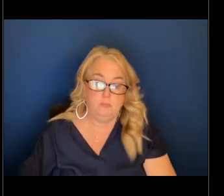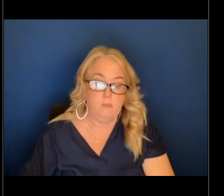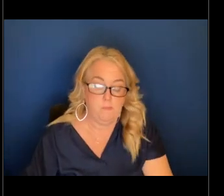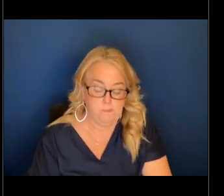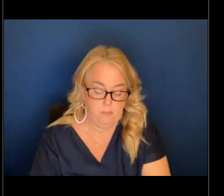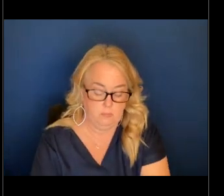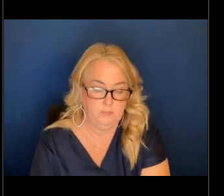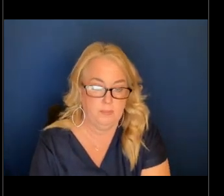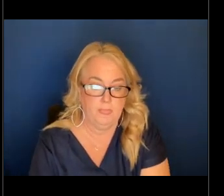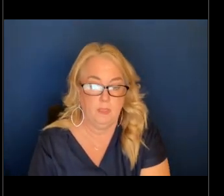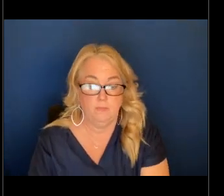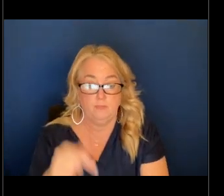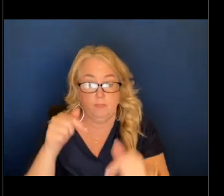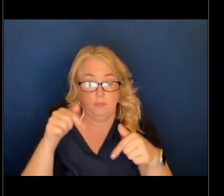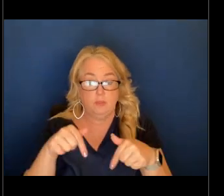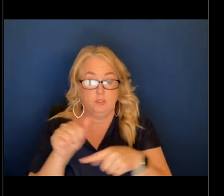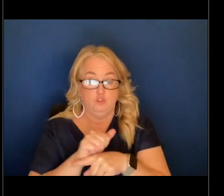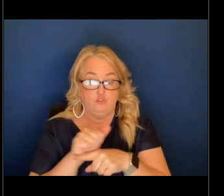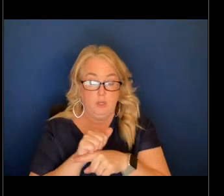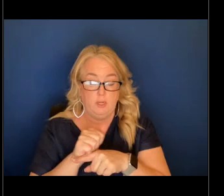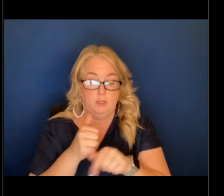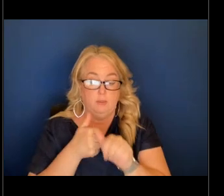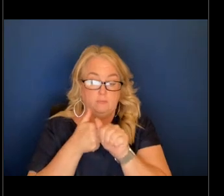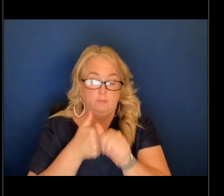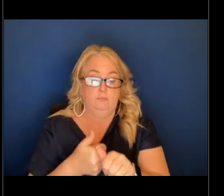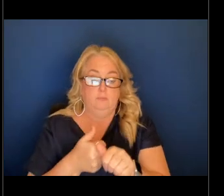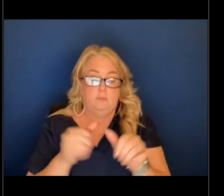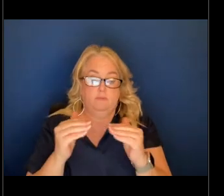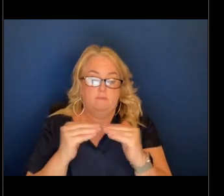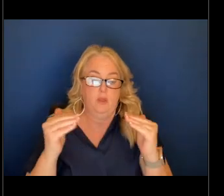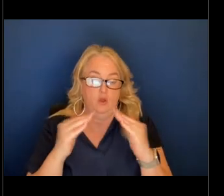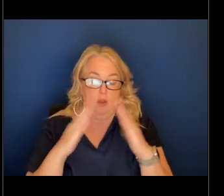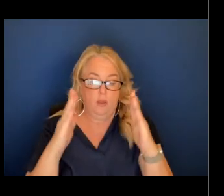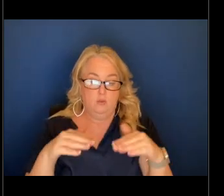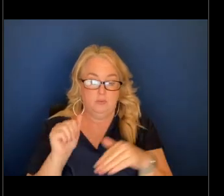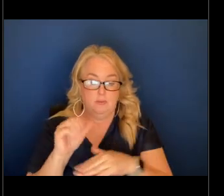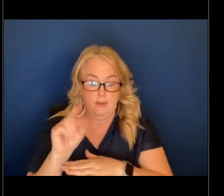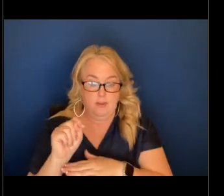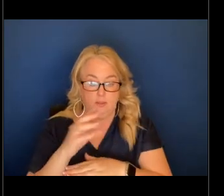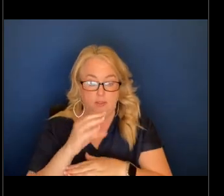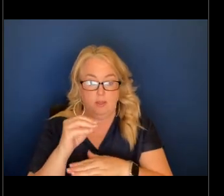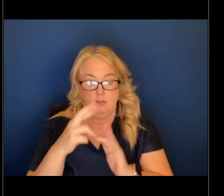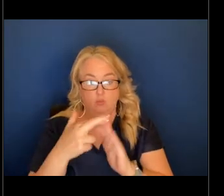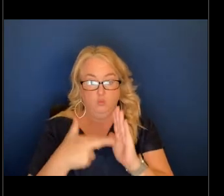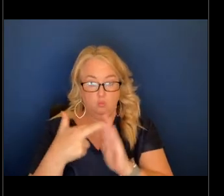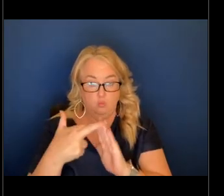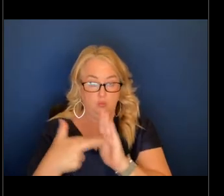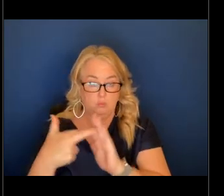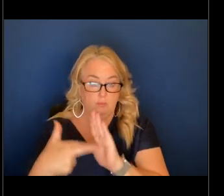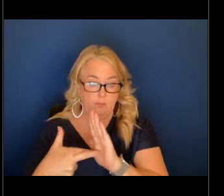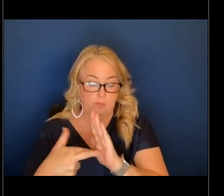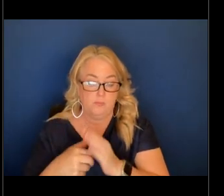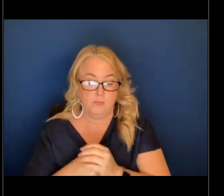This training relies on the provisions of the Fair Housing Act and its regulations.